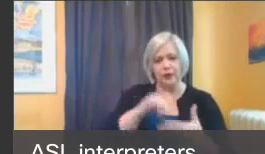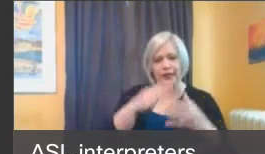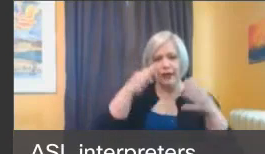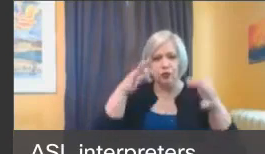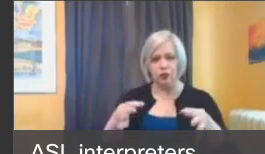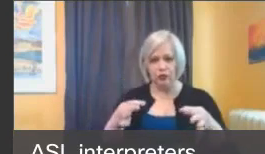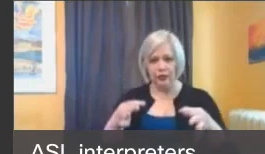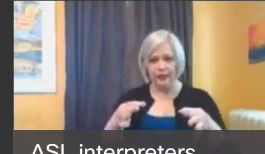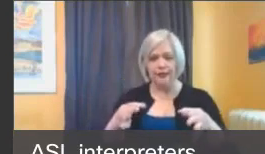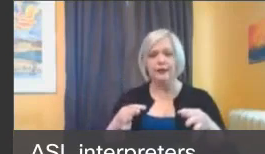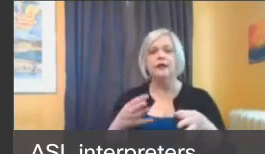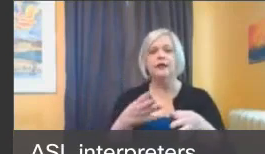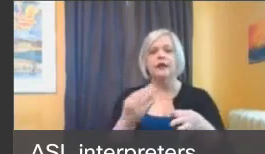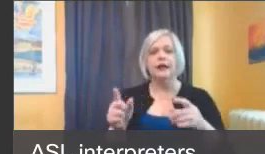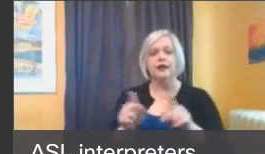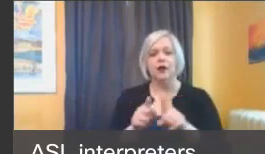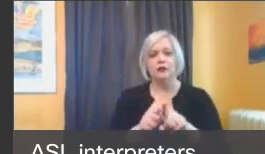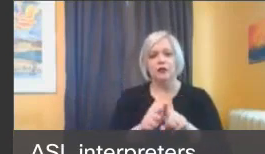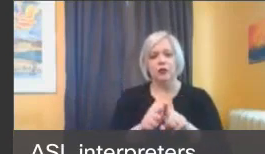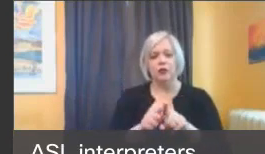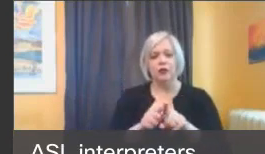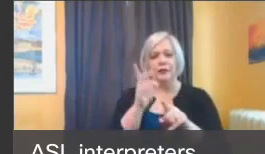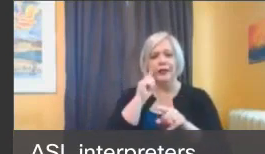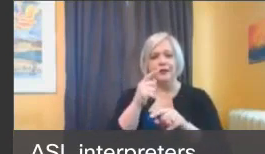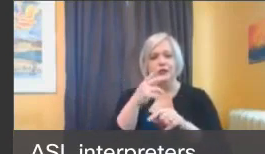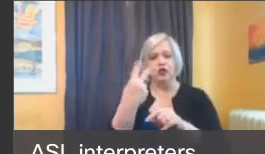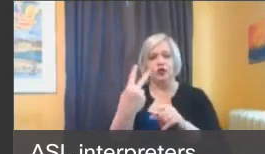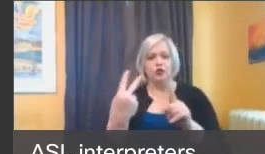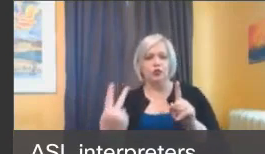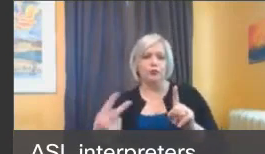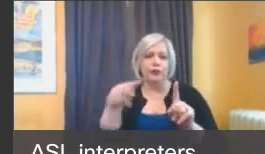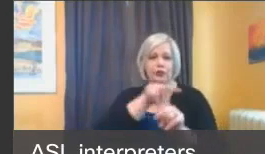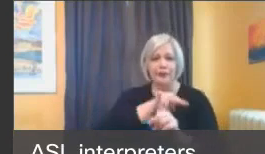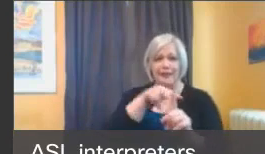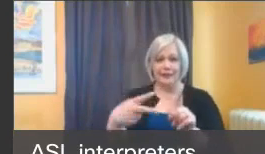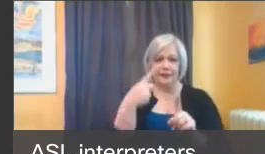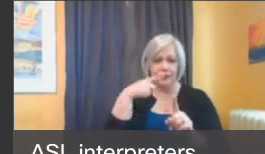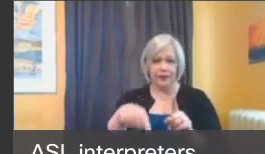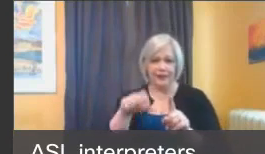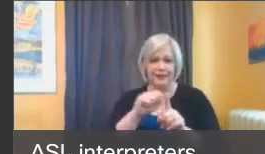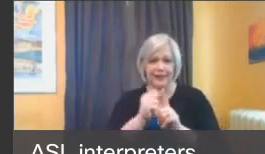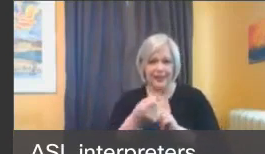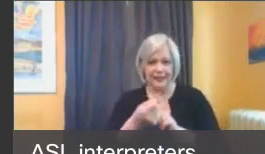also, given that there are two sides to this case, what are the likely,